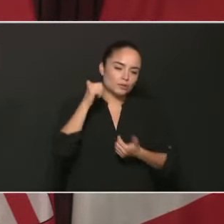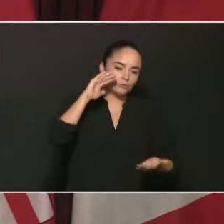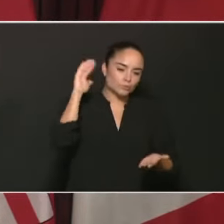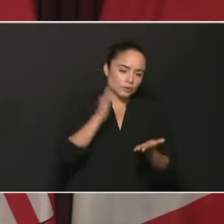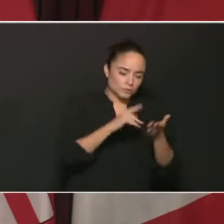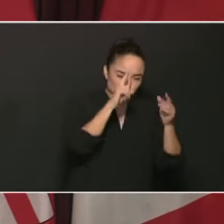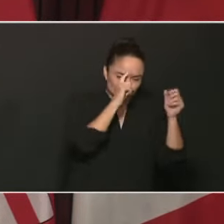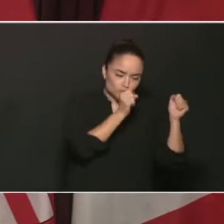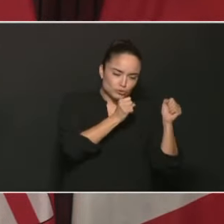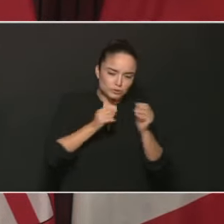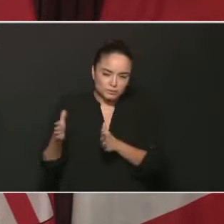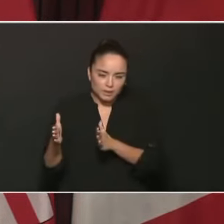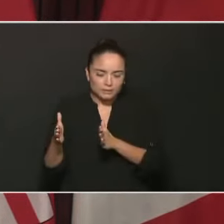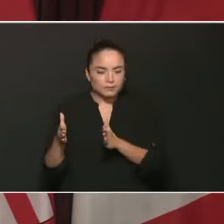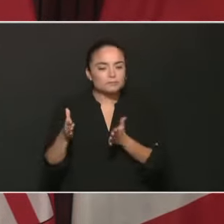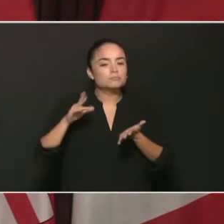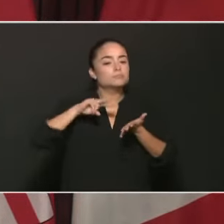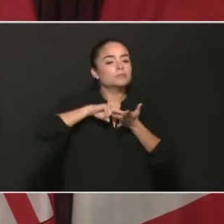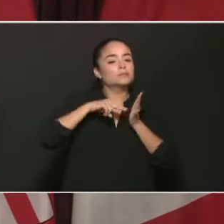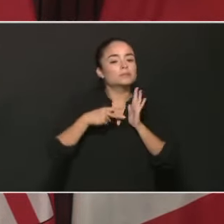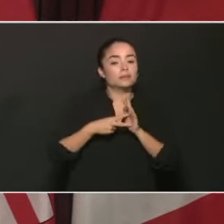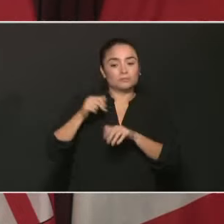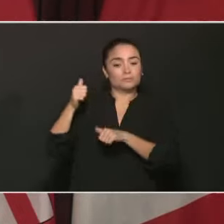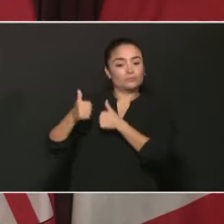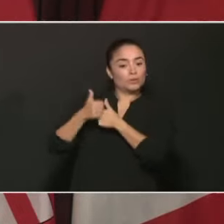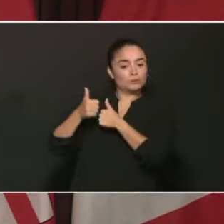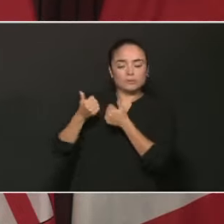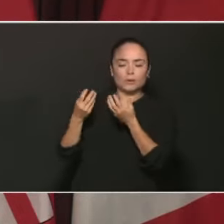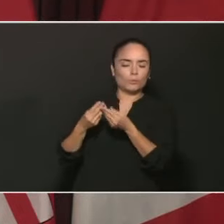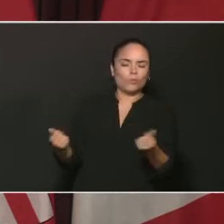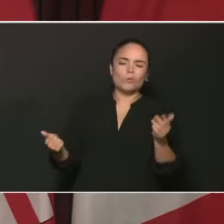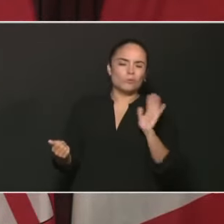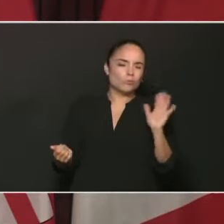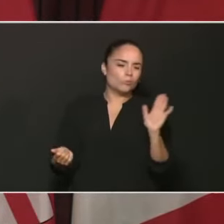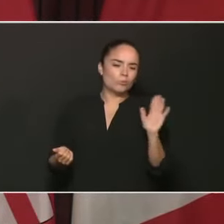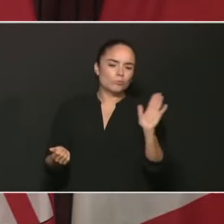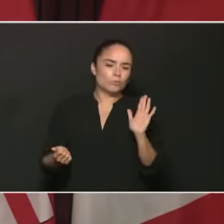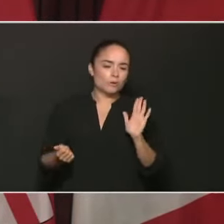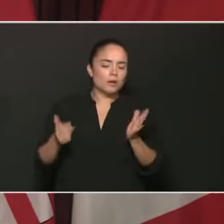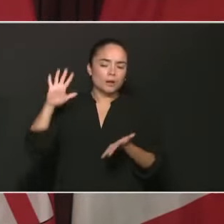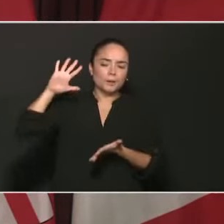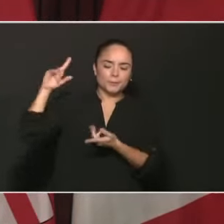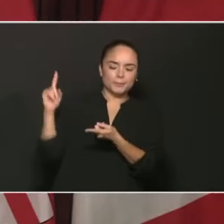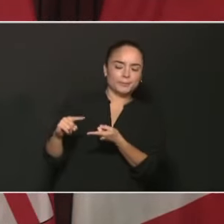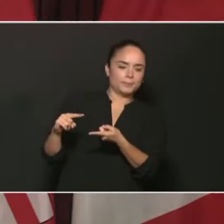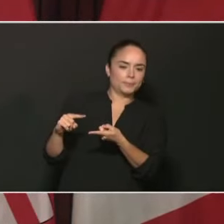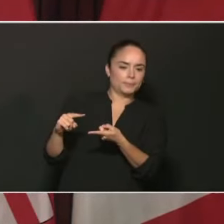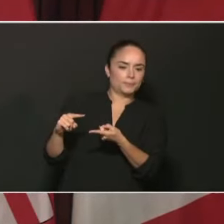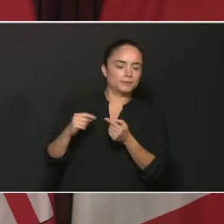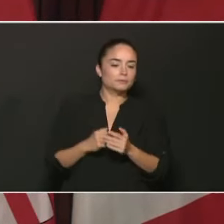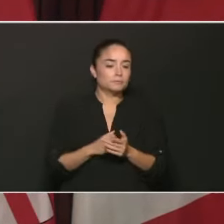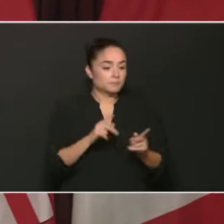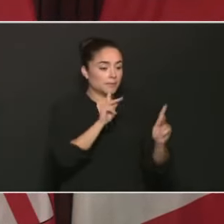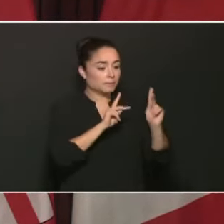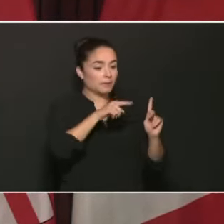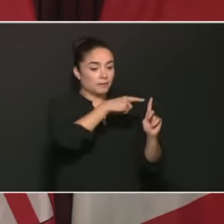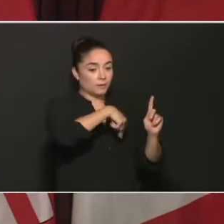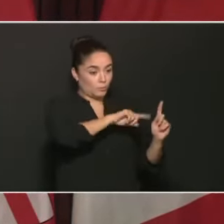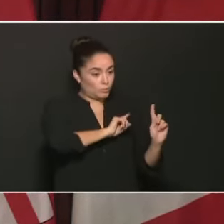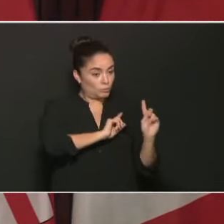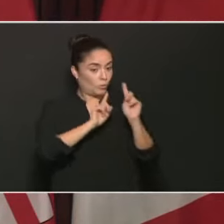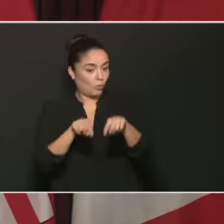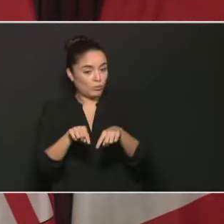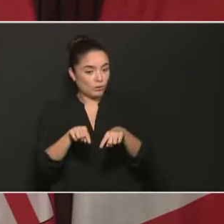It's not a risk elimination. And so going to these venues, I hope people that go there are healthy. They've been